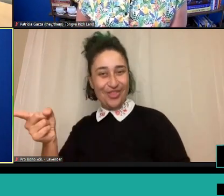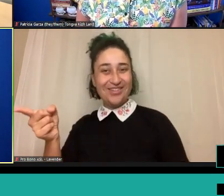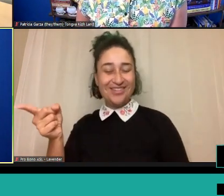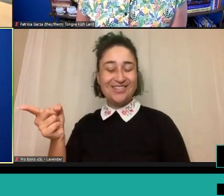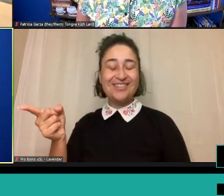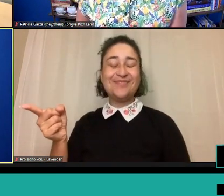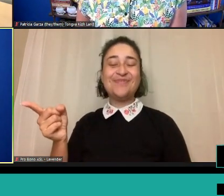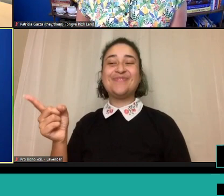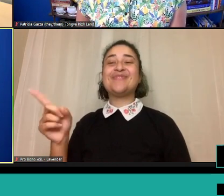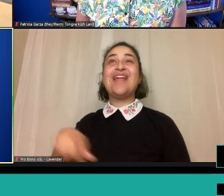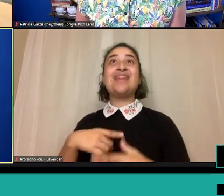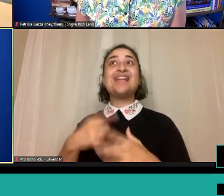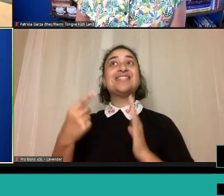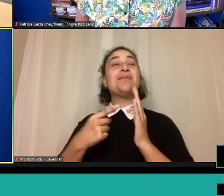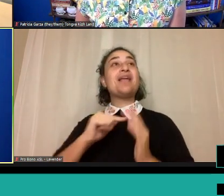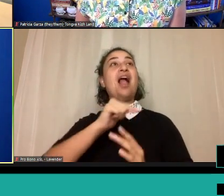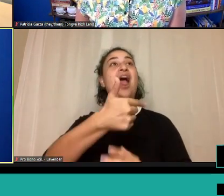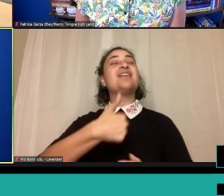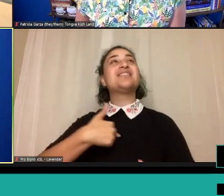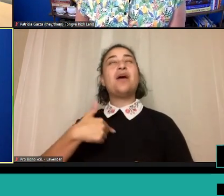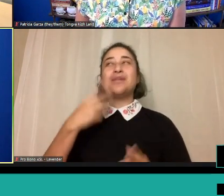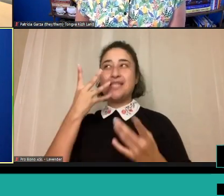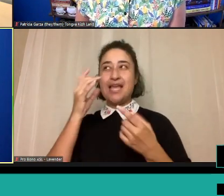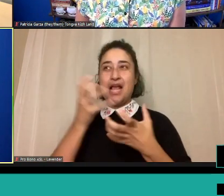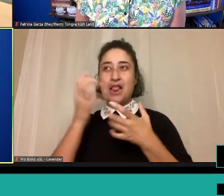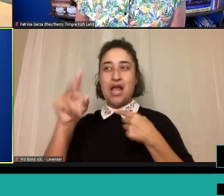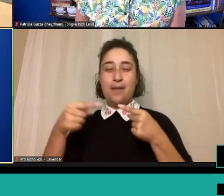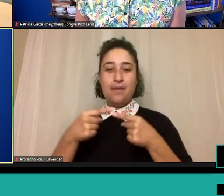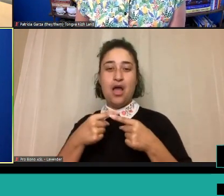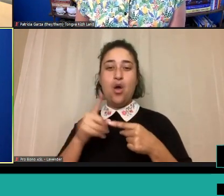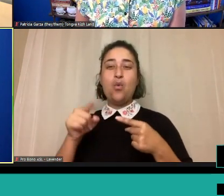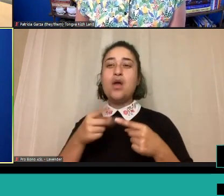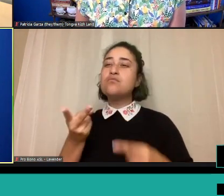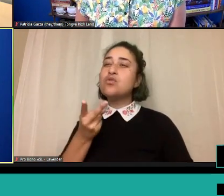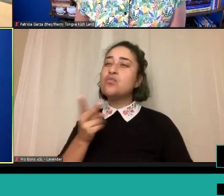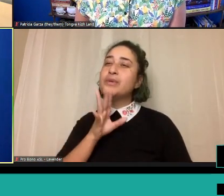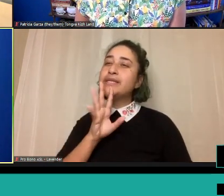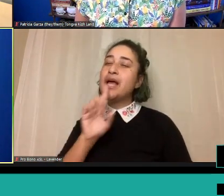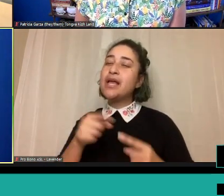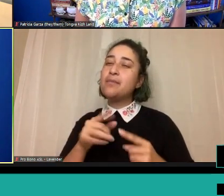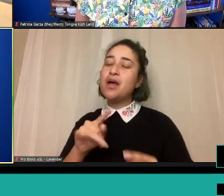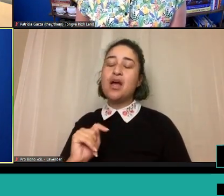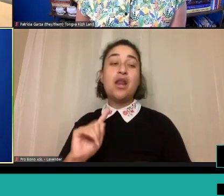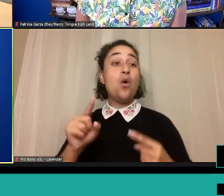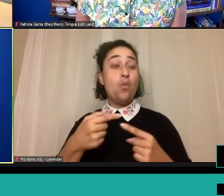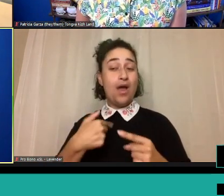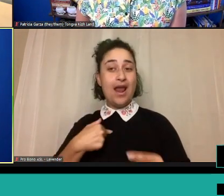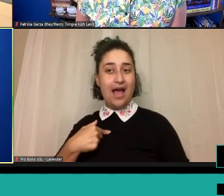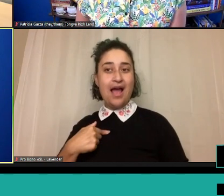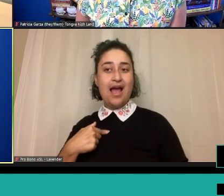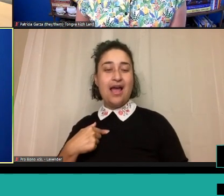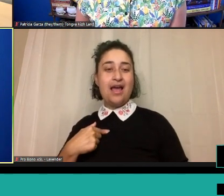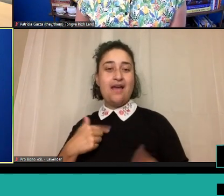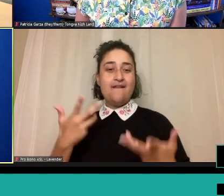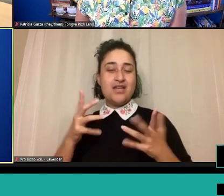And then something else that I was thinking a lot about while both of you were talking about this, when I did the National Association